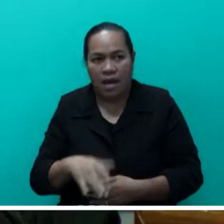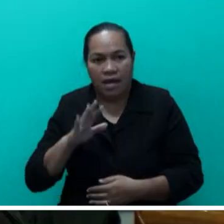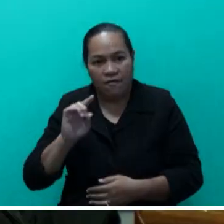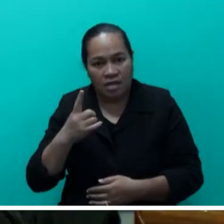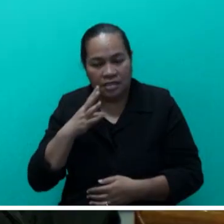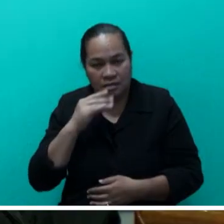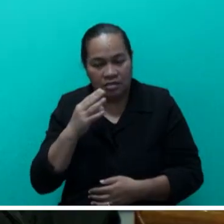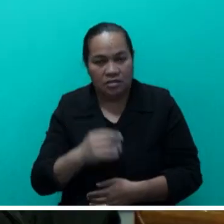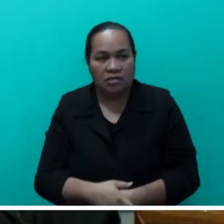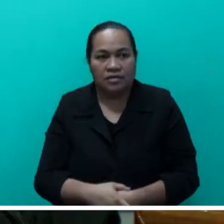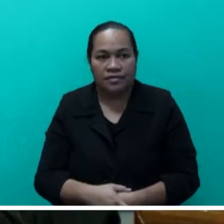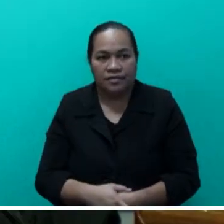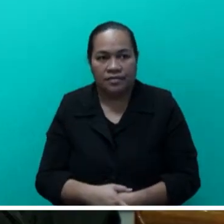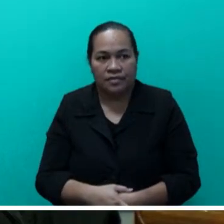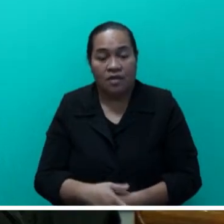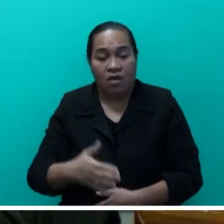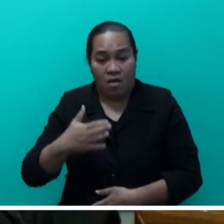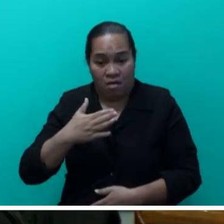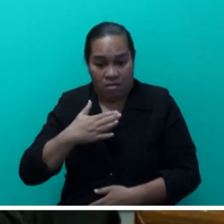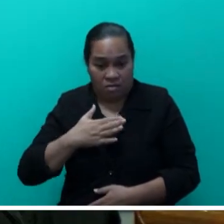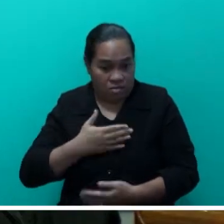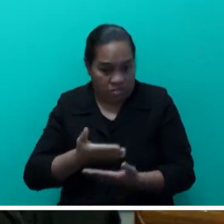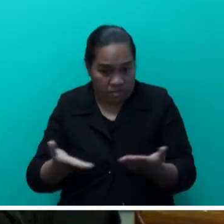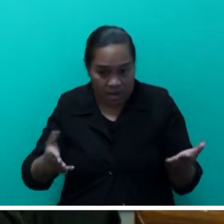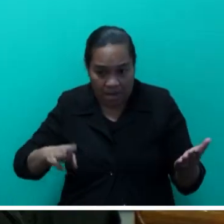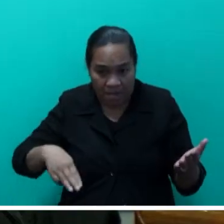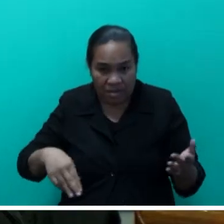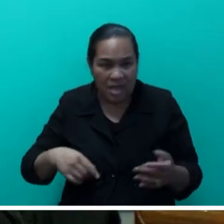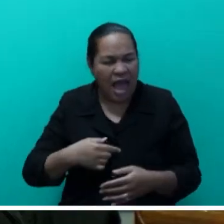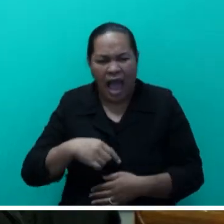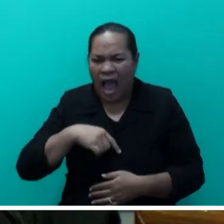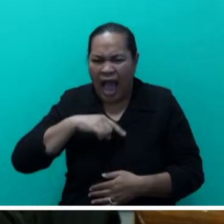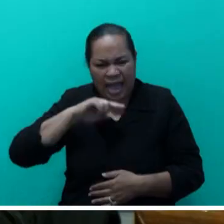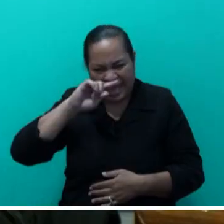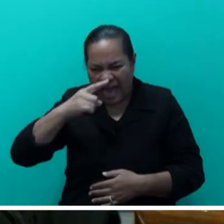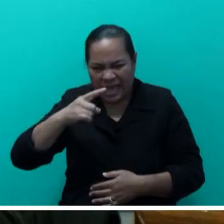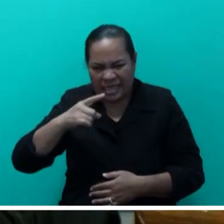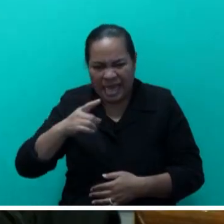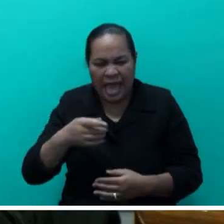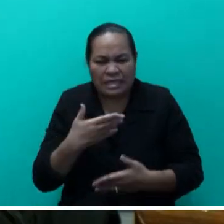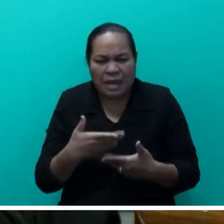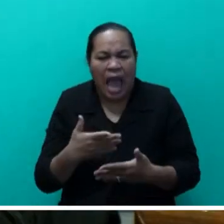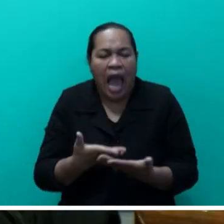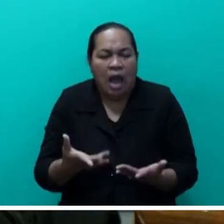For my fellow parliamentarians, I can't explain how it touches our heart.